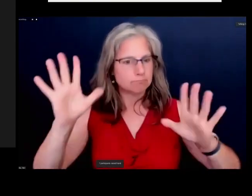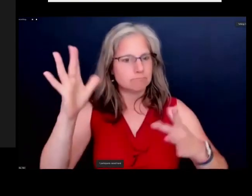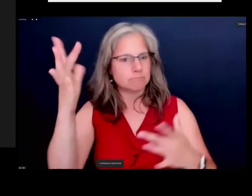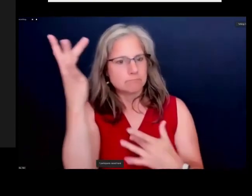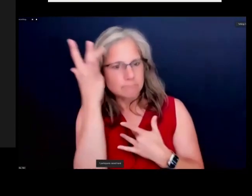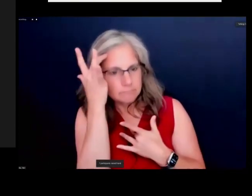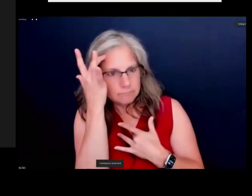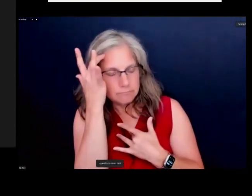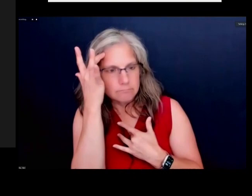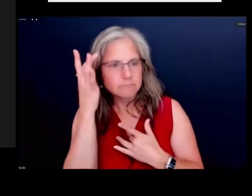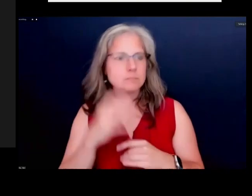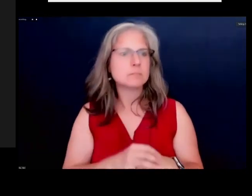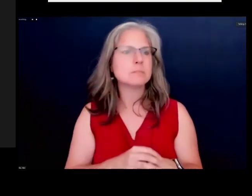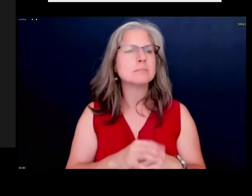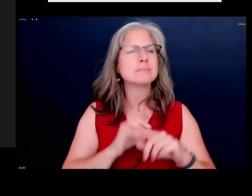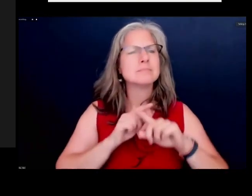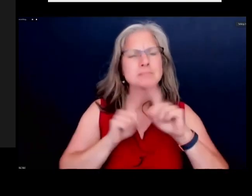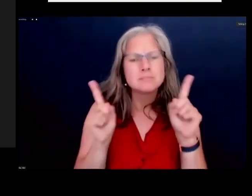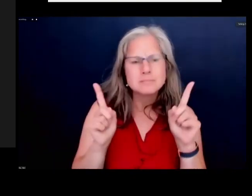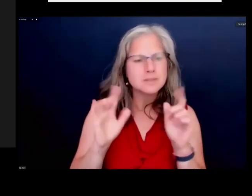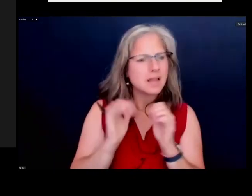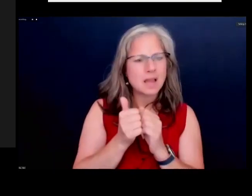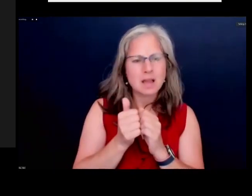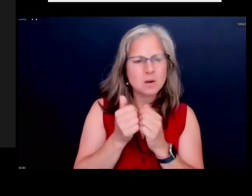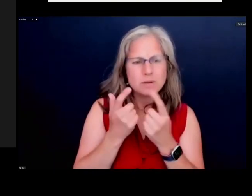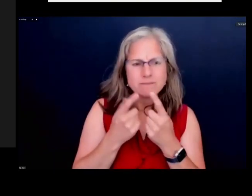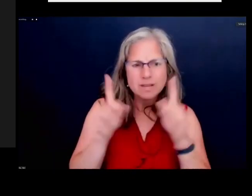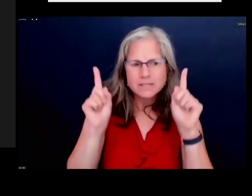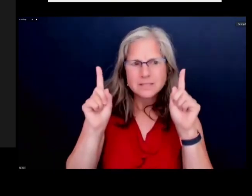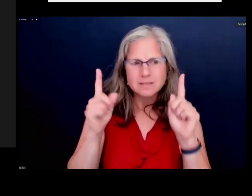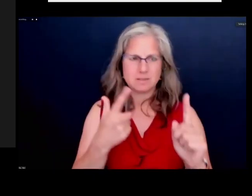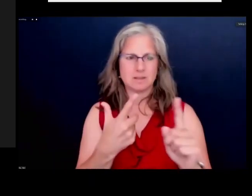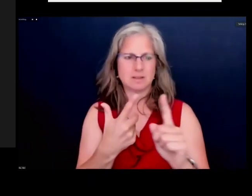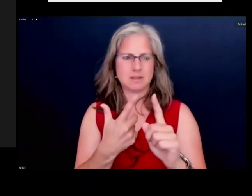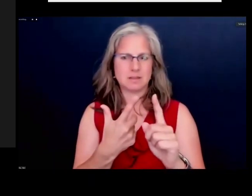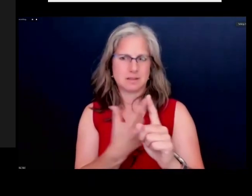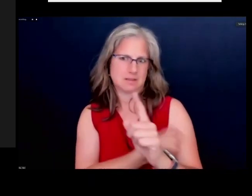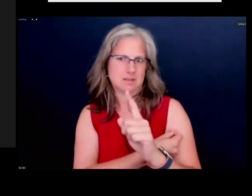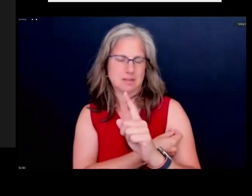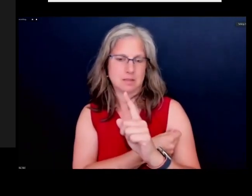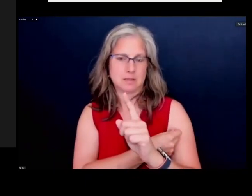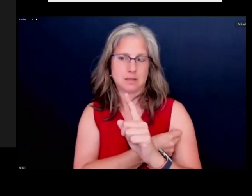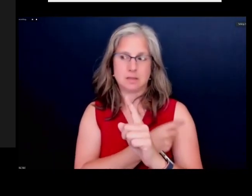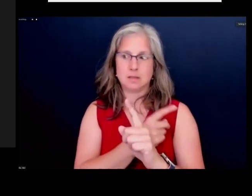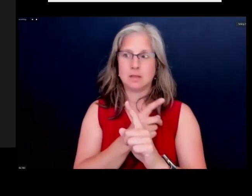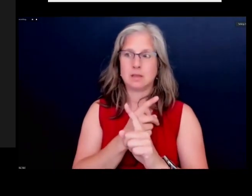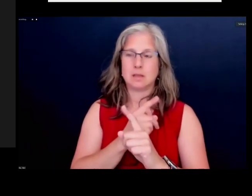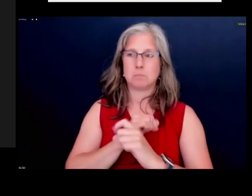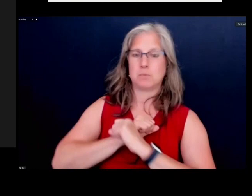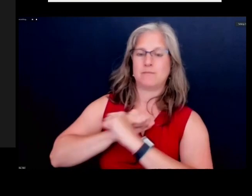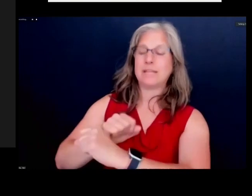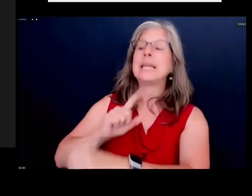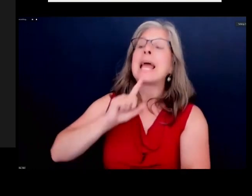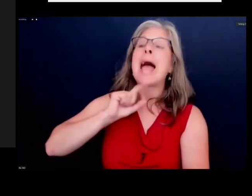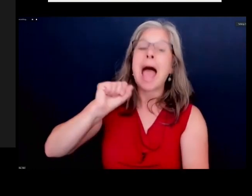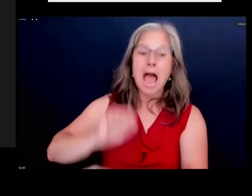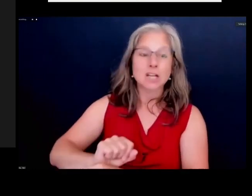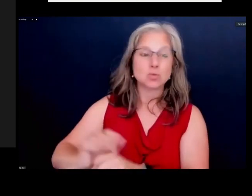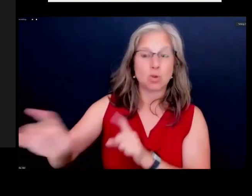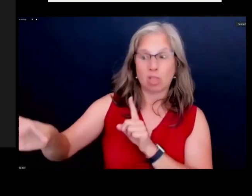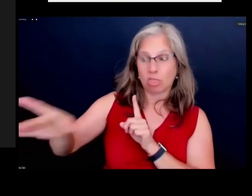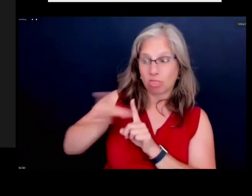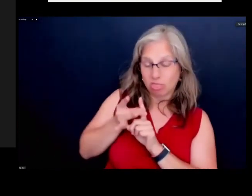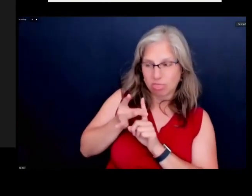severe disease and illness, but how effective are the vaccines at preventing actual infection,